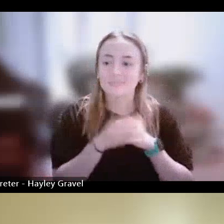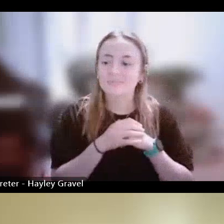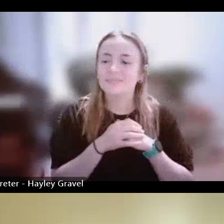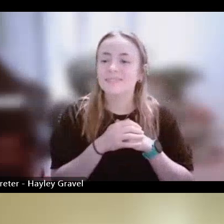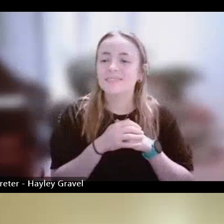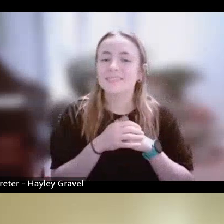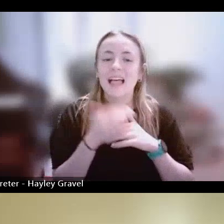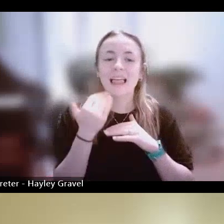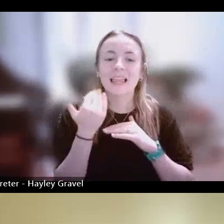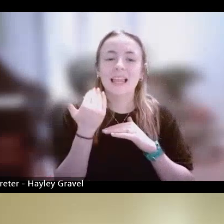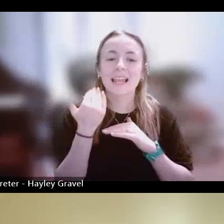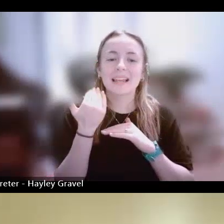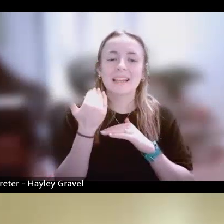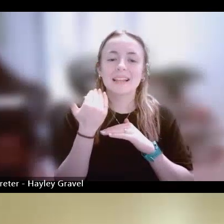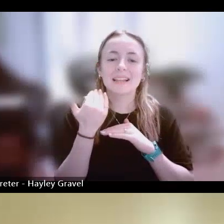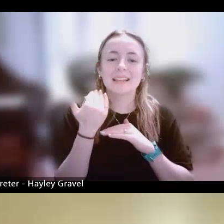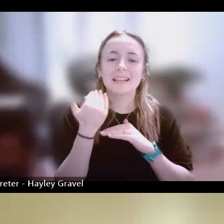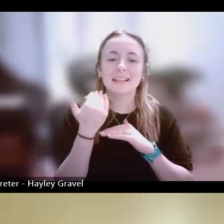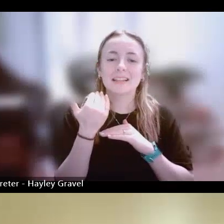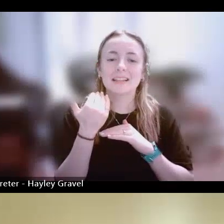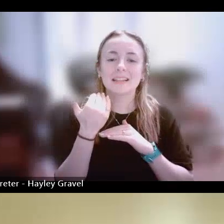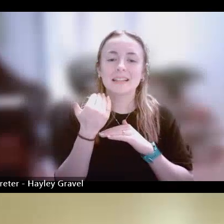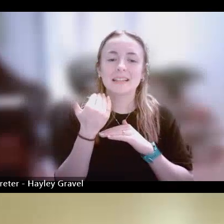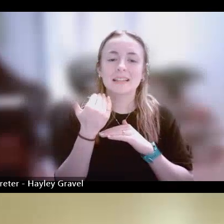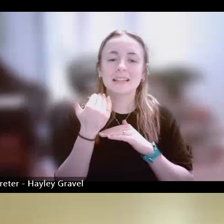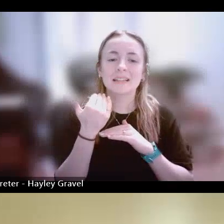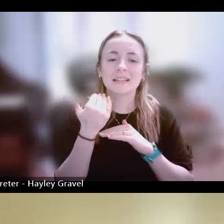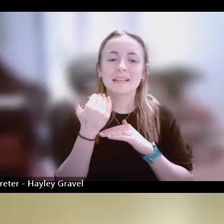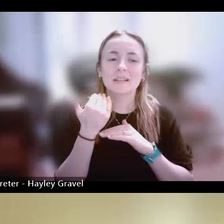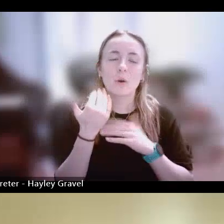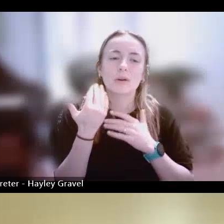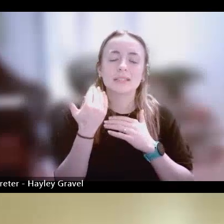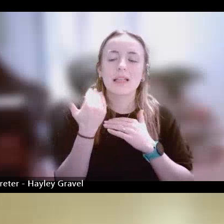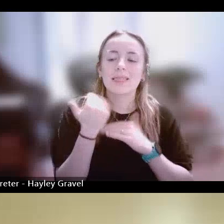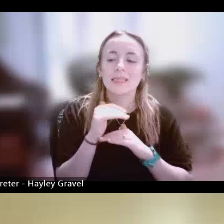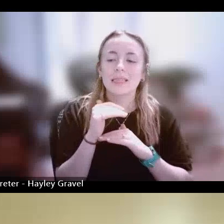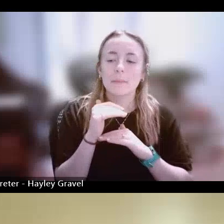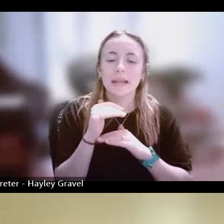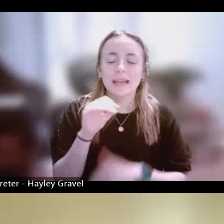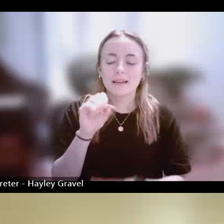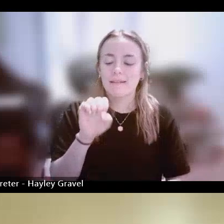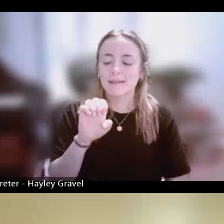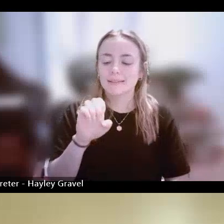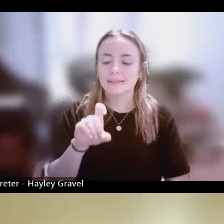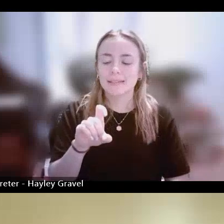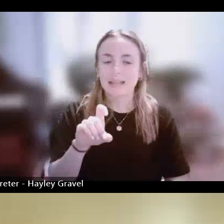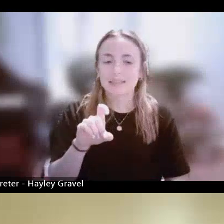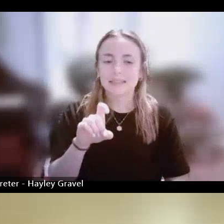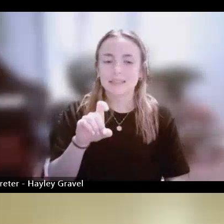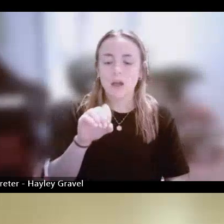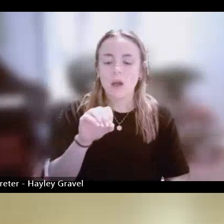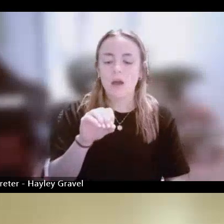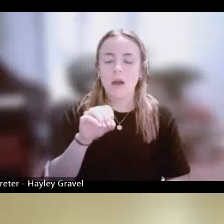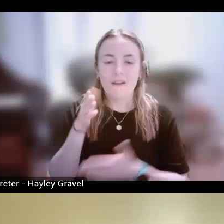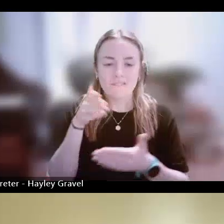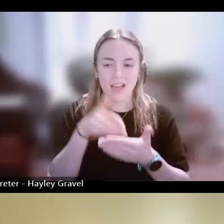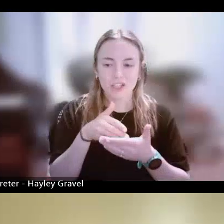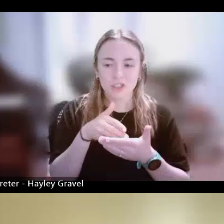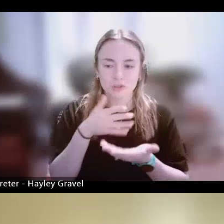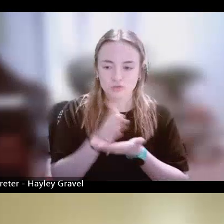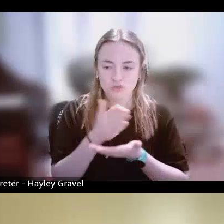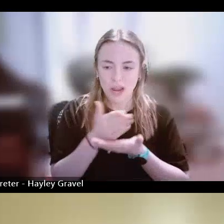Limiting I guess reducing I guess sex offenders rights or limiting their